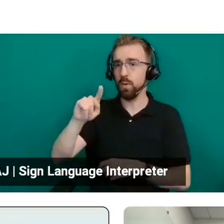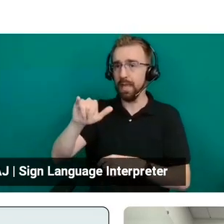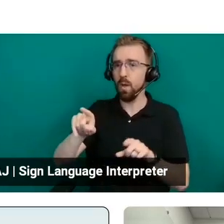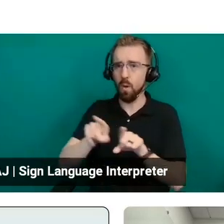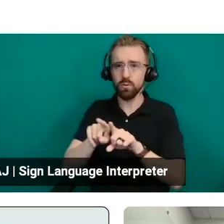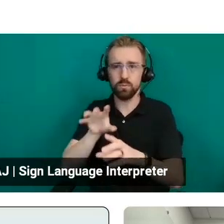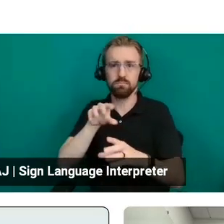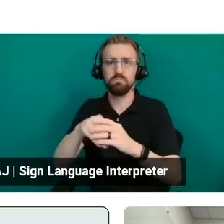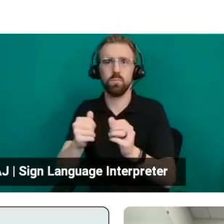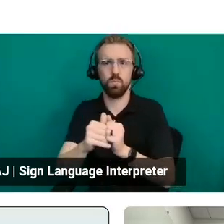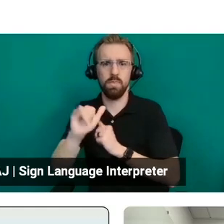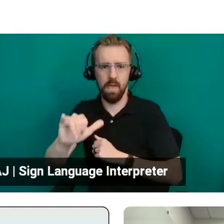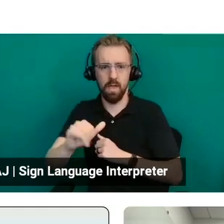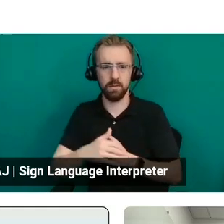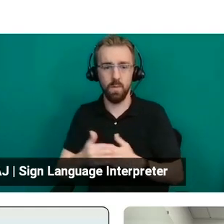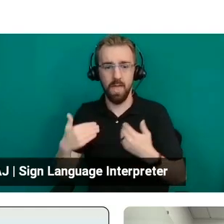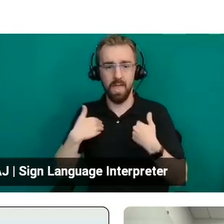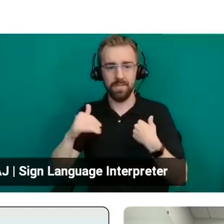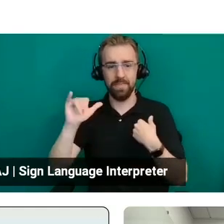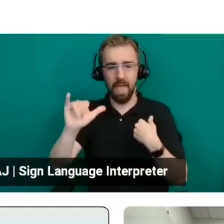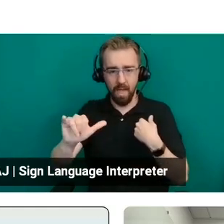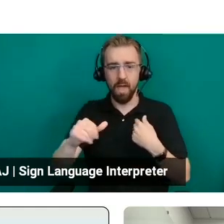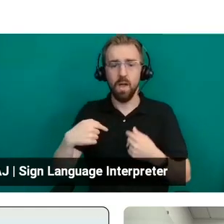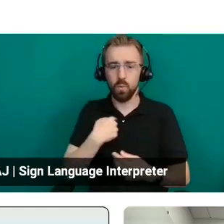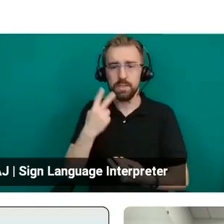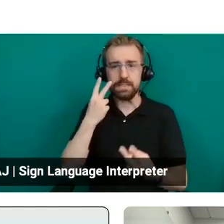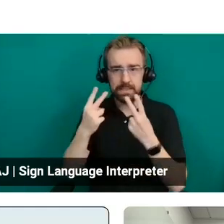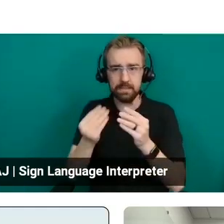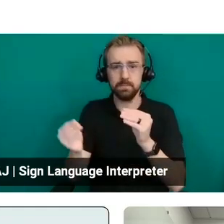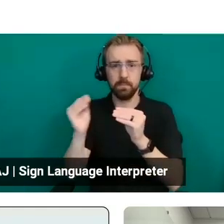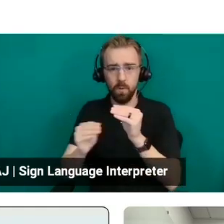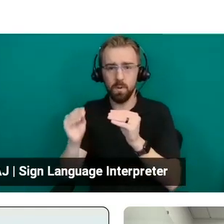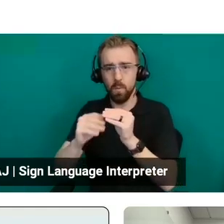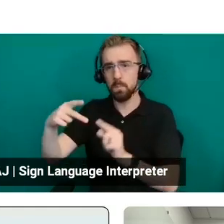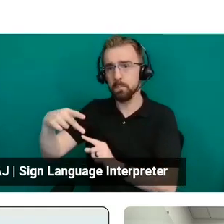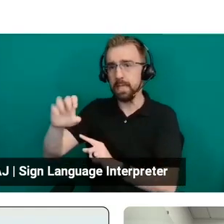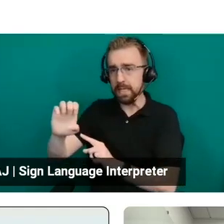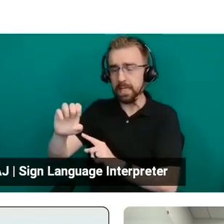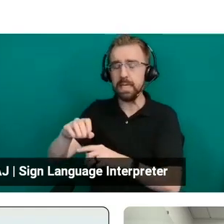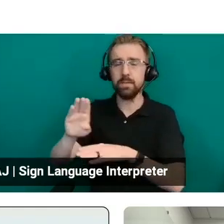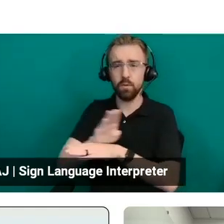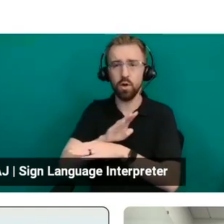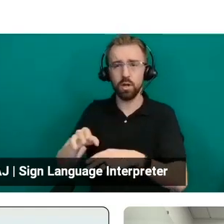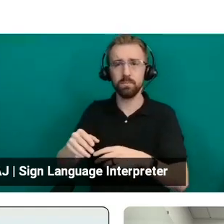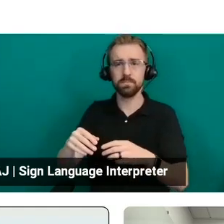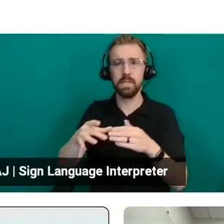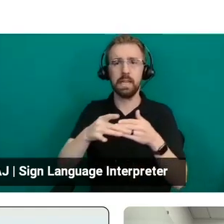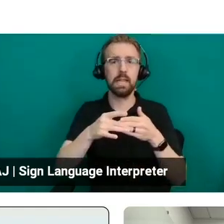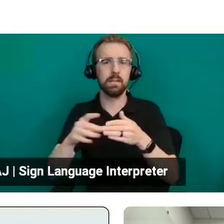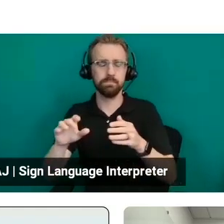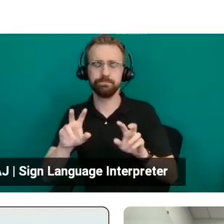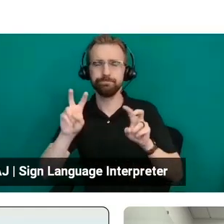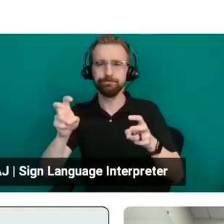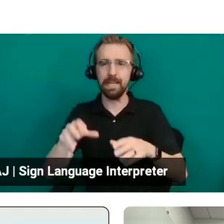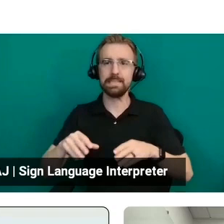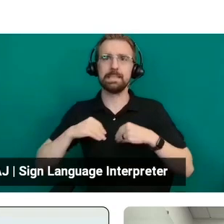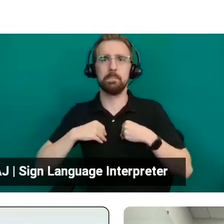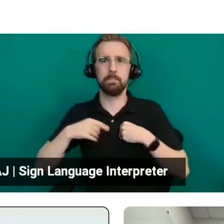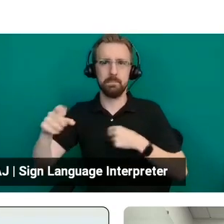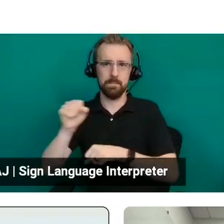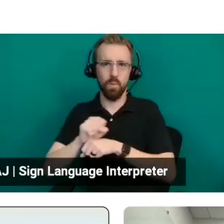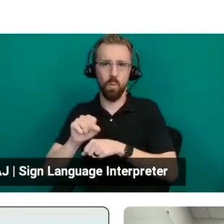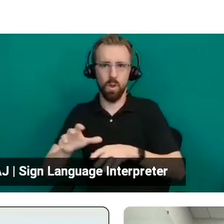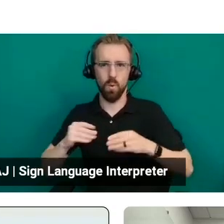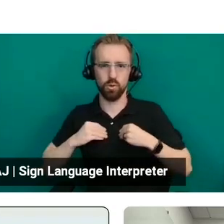also getting into that. And so having that said, right, so we're seeing more and more PE firms leaning into employee ownership. Another term